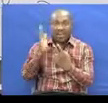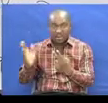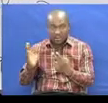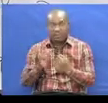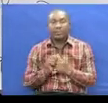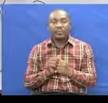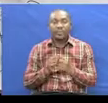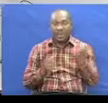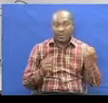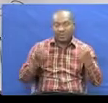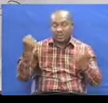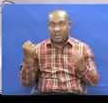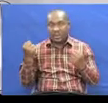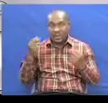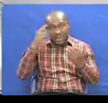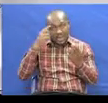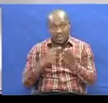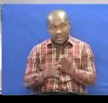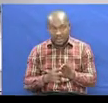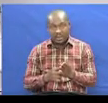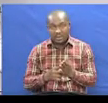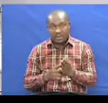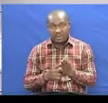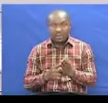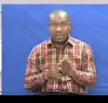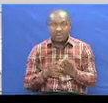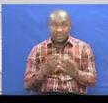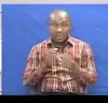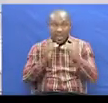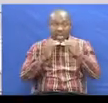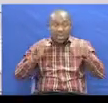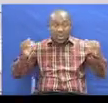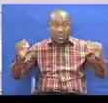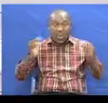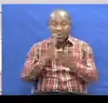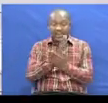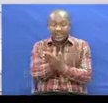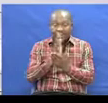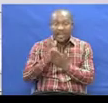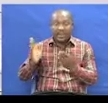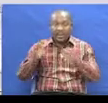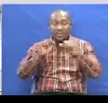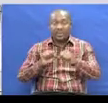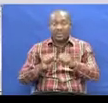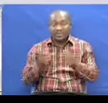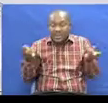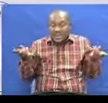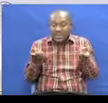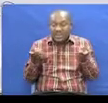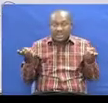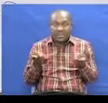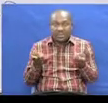equal sign, it means this is where the equal sign is. So the value of the left-hand